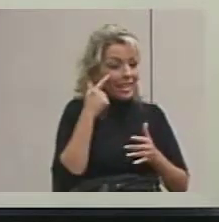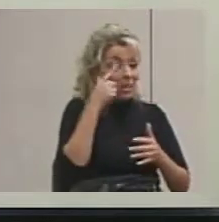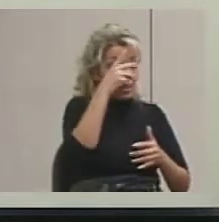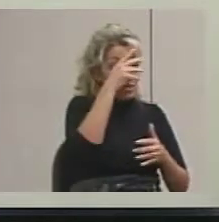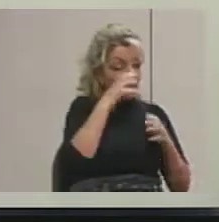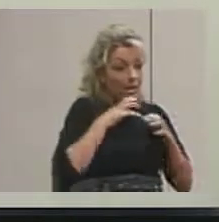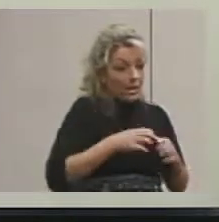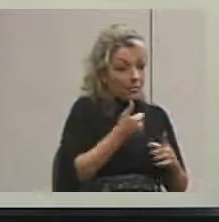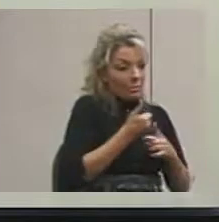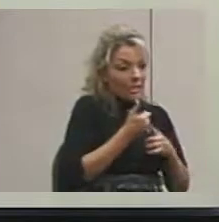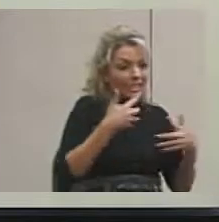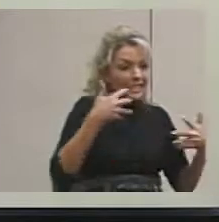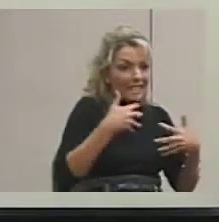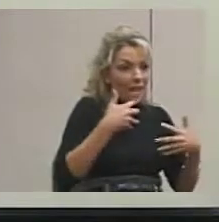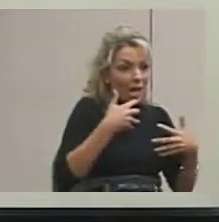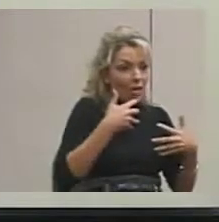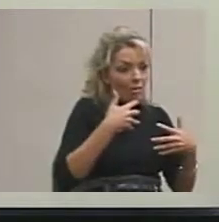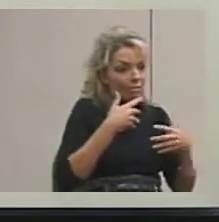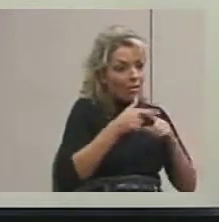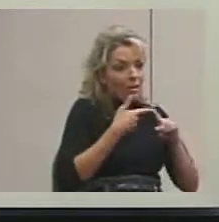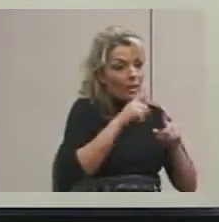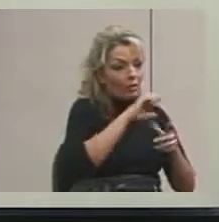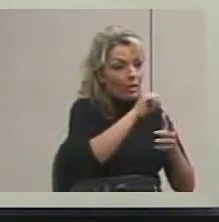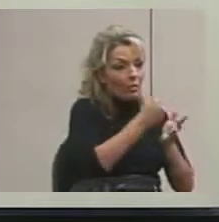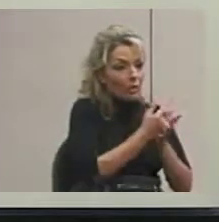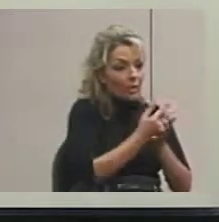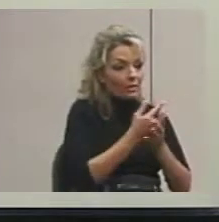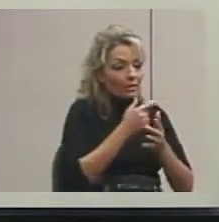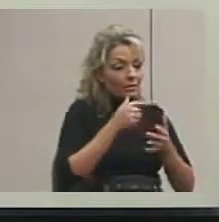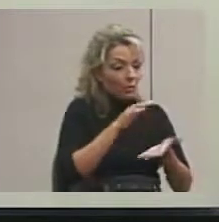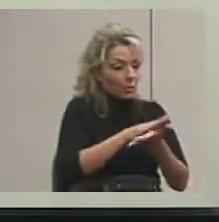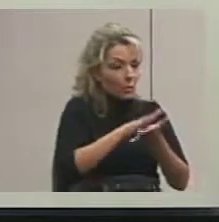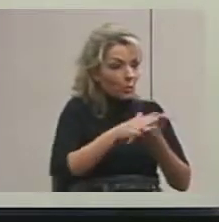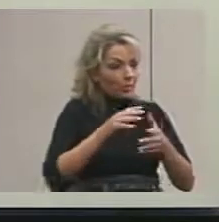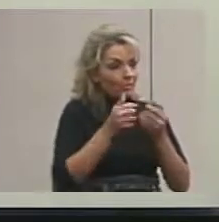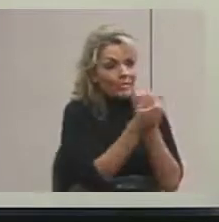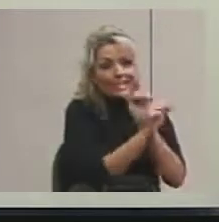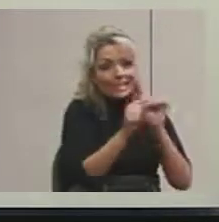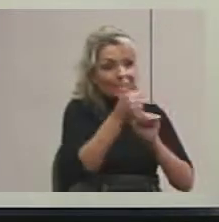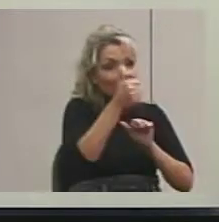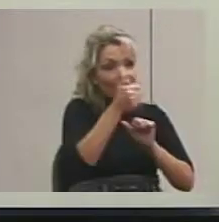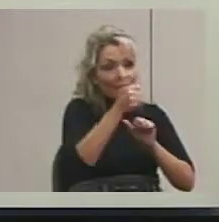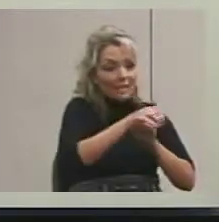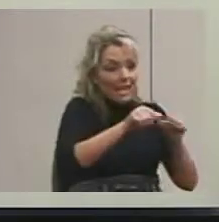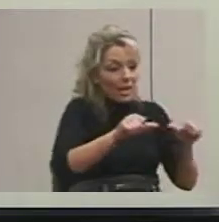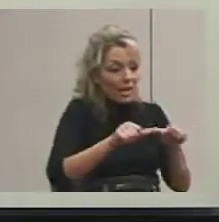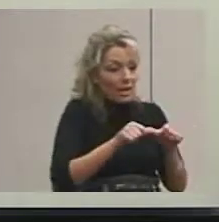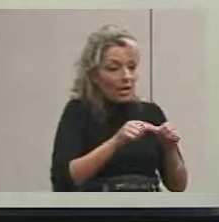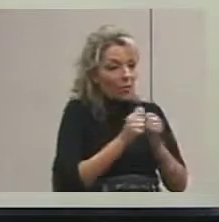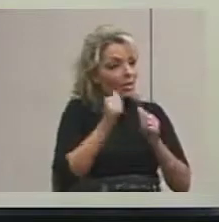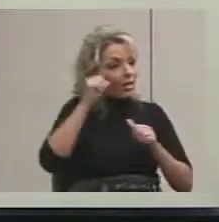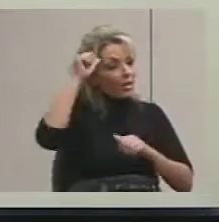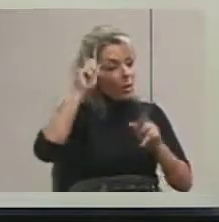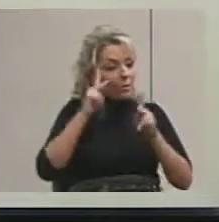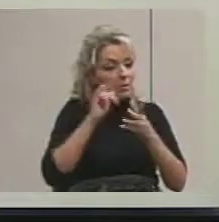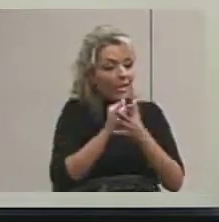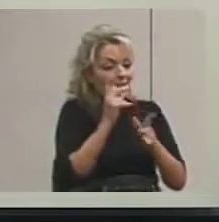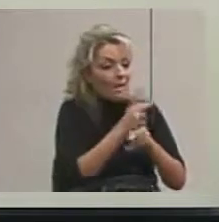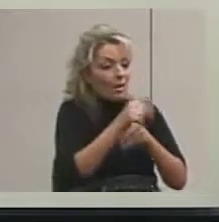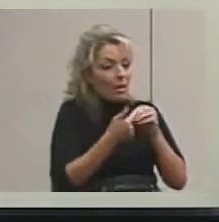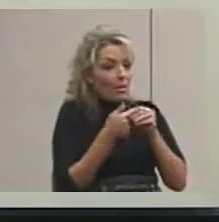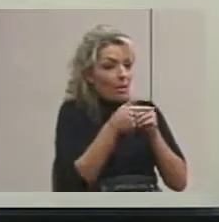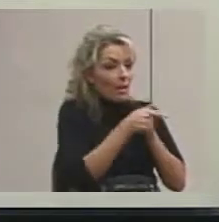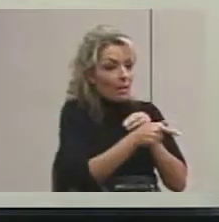one of the probably safest spots that he has with adults who seem to care about him that he says he doesn't have at